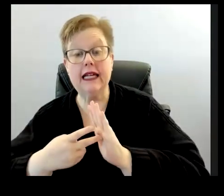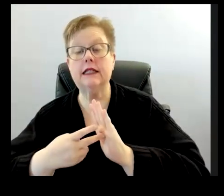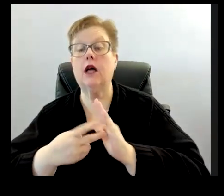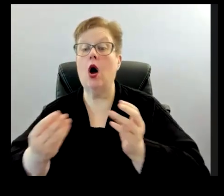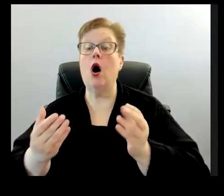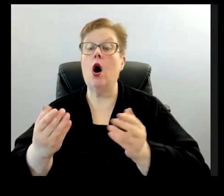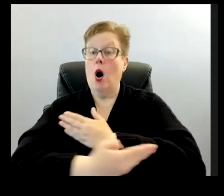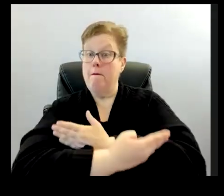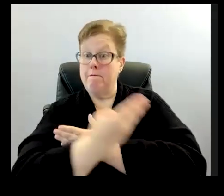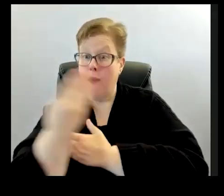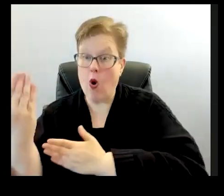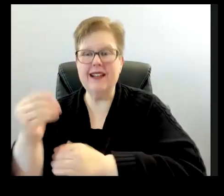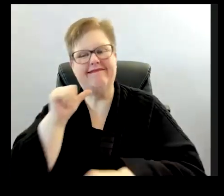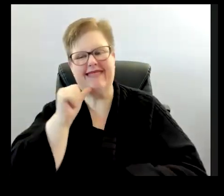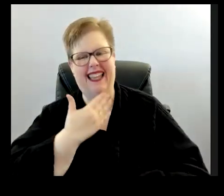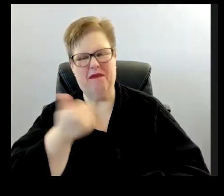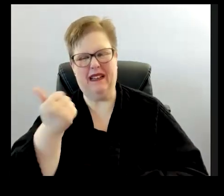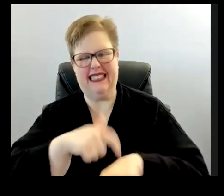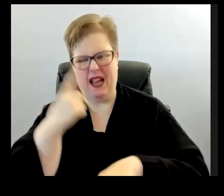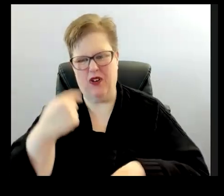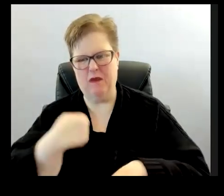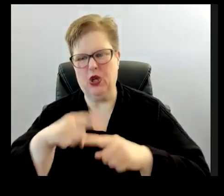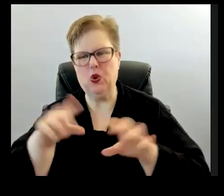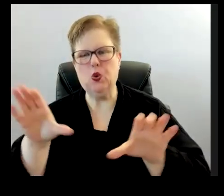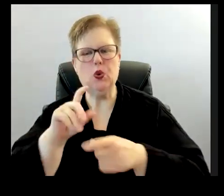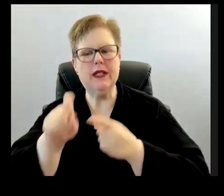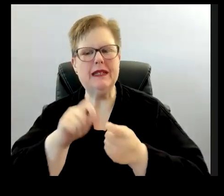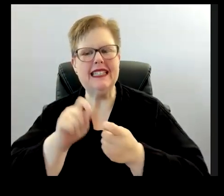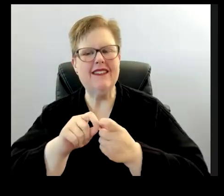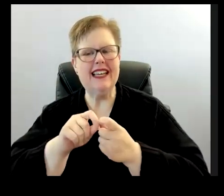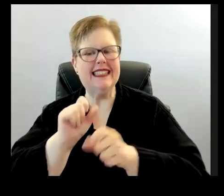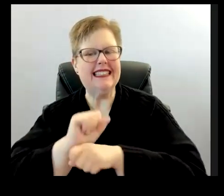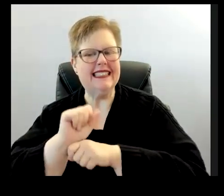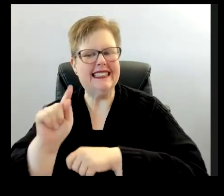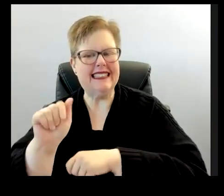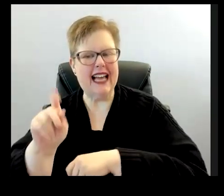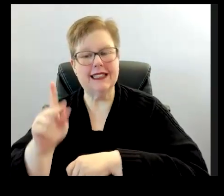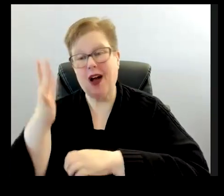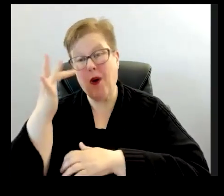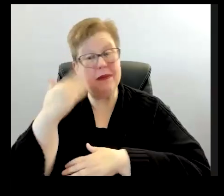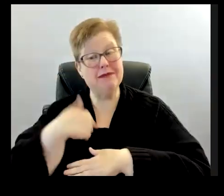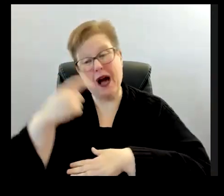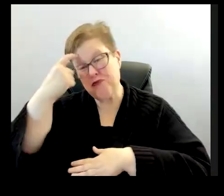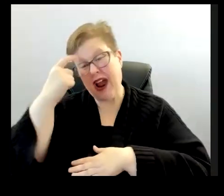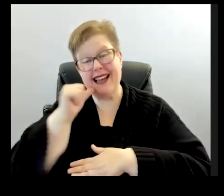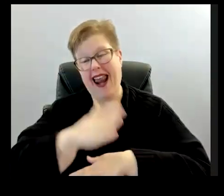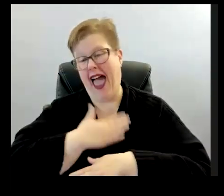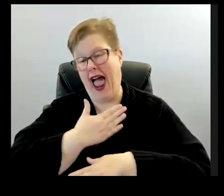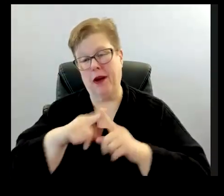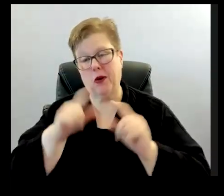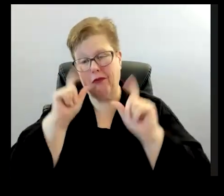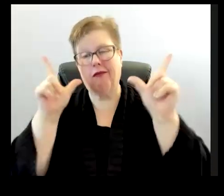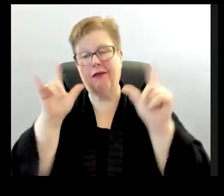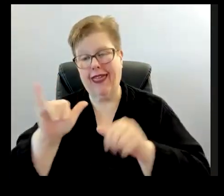that the morning is not the best time for me to do certain tasks. Why? because my brain is not happy for me to be awake at that